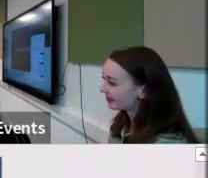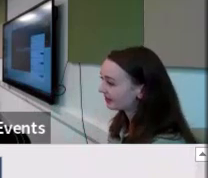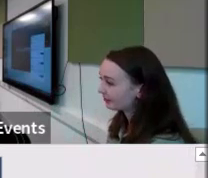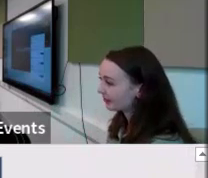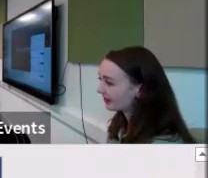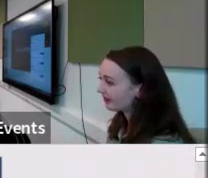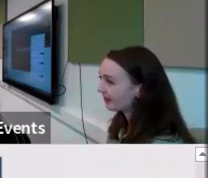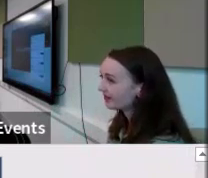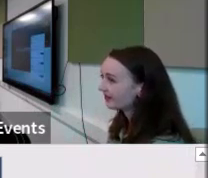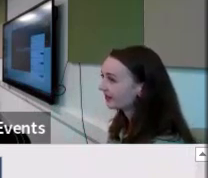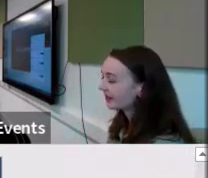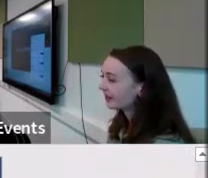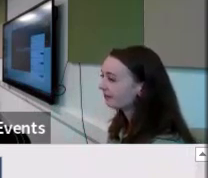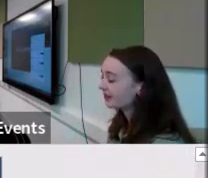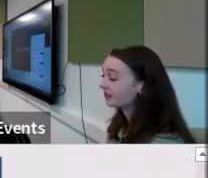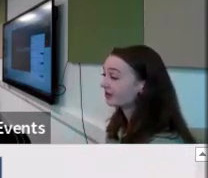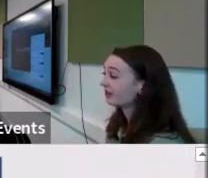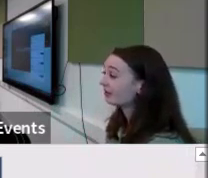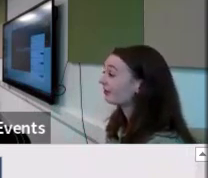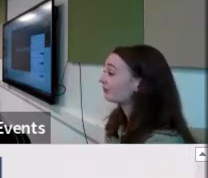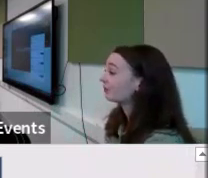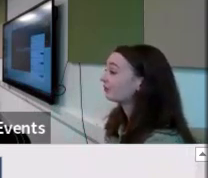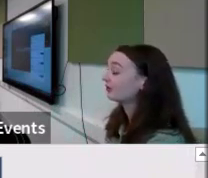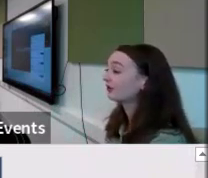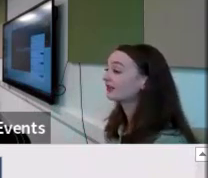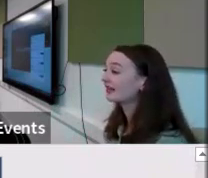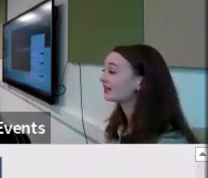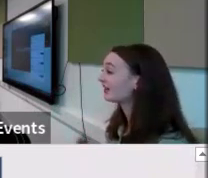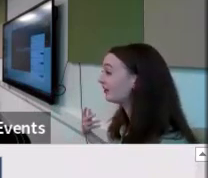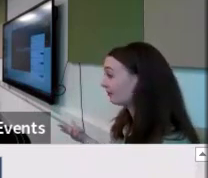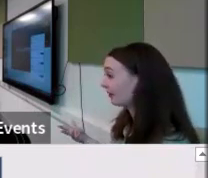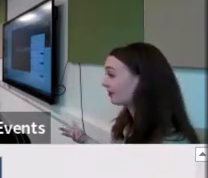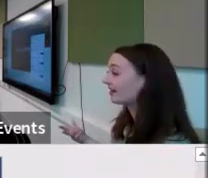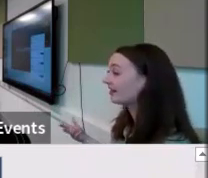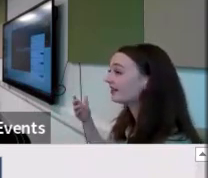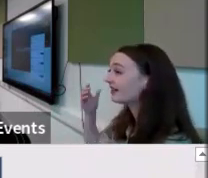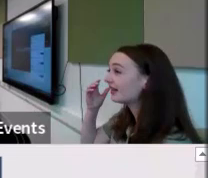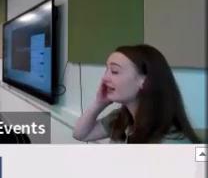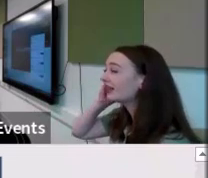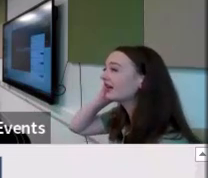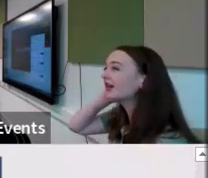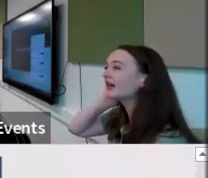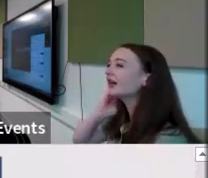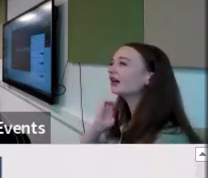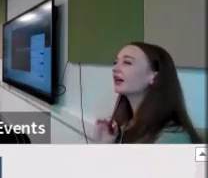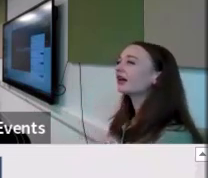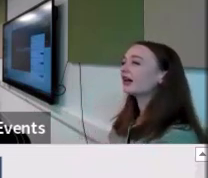her experiences of chronic illness, and she's also an incredible dancer who's a wheelchair user.